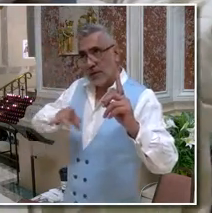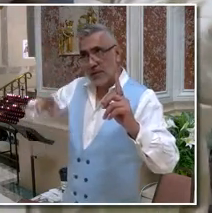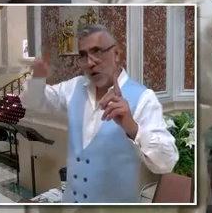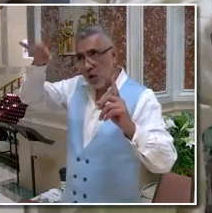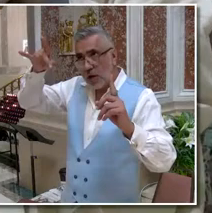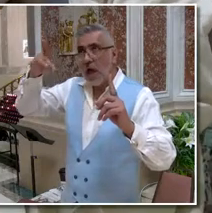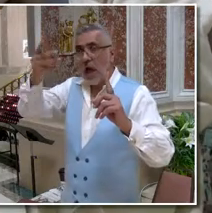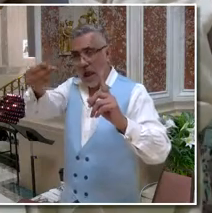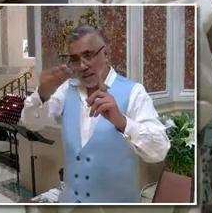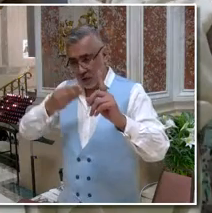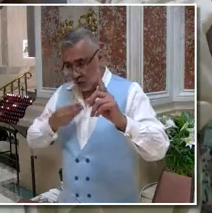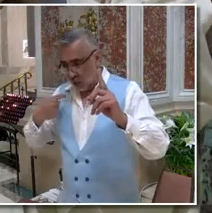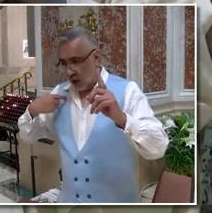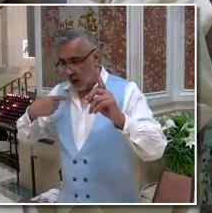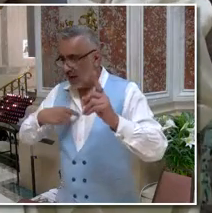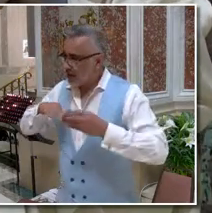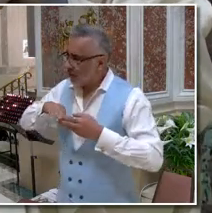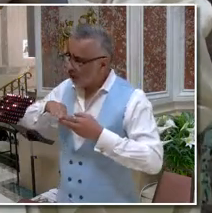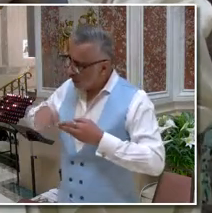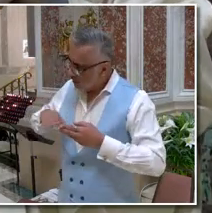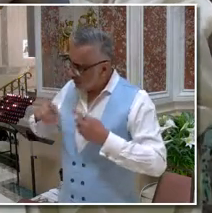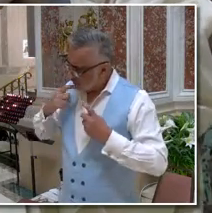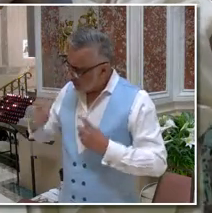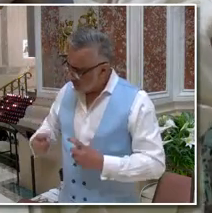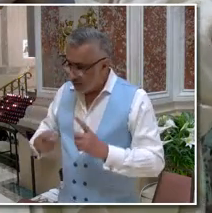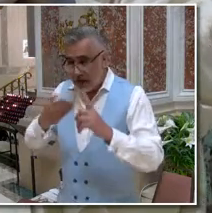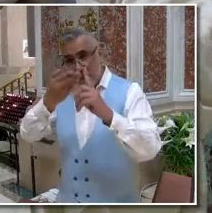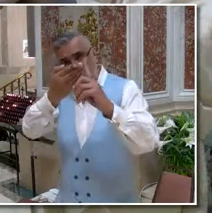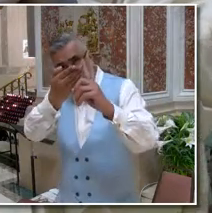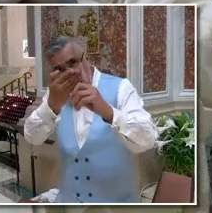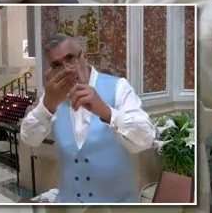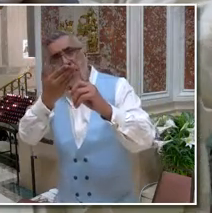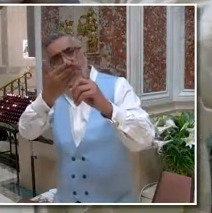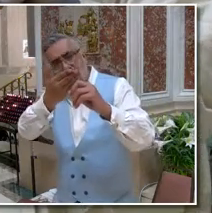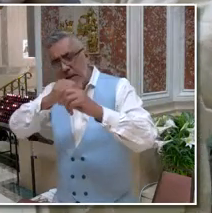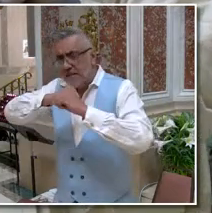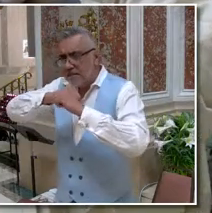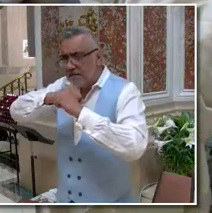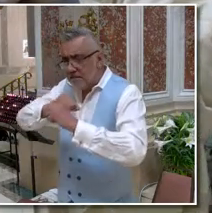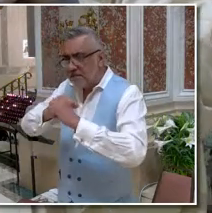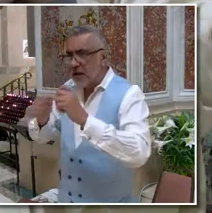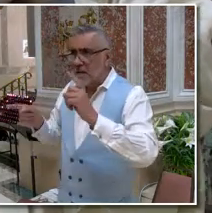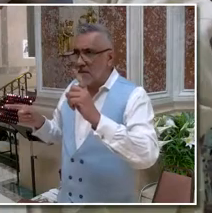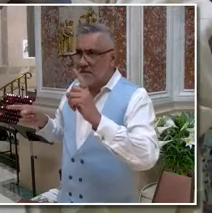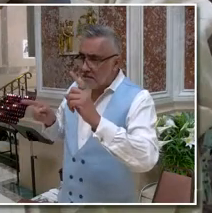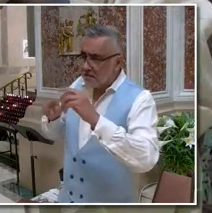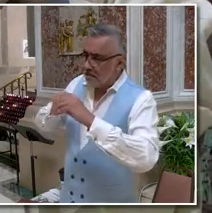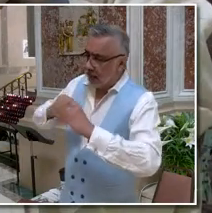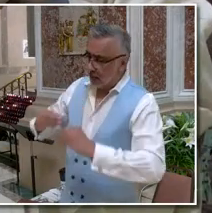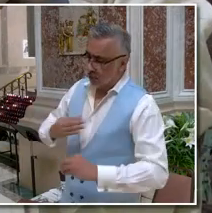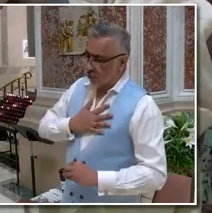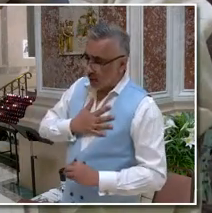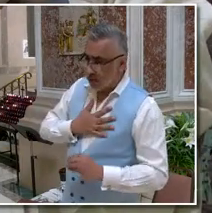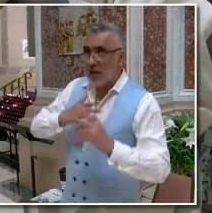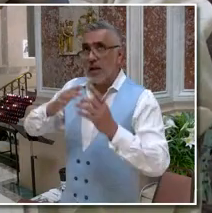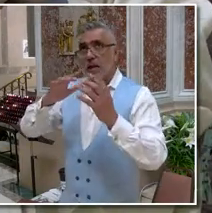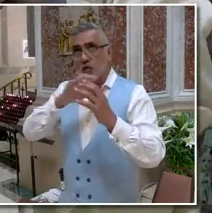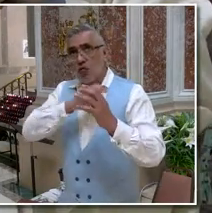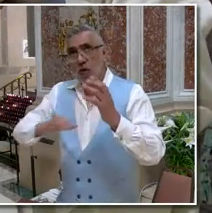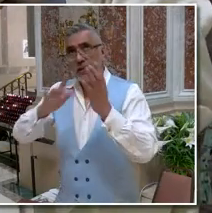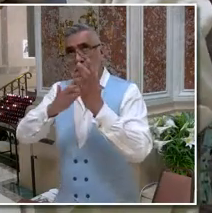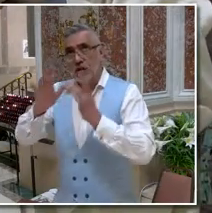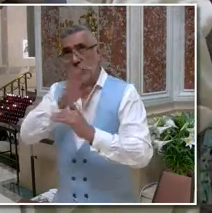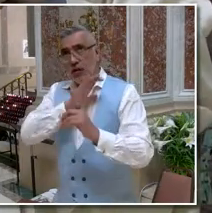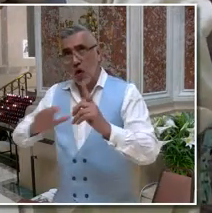and bestowed on us the forgiveness of our sins, keep us by his grace in Christ Jesus our